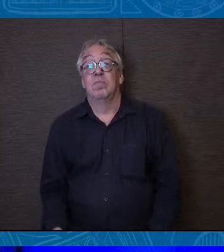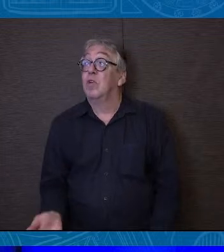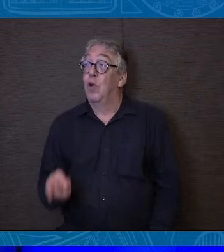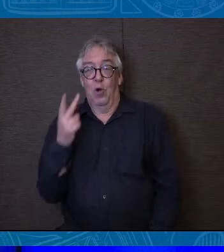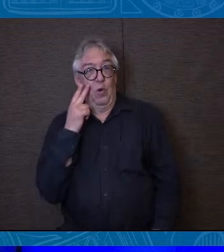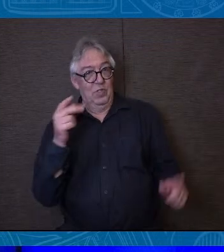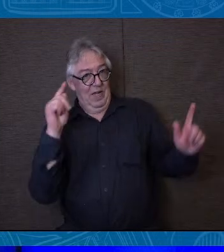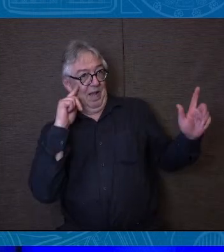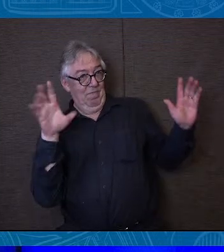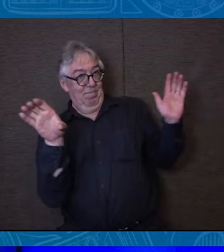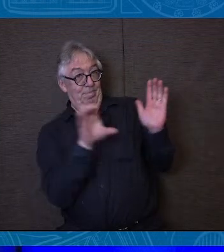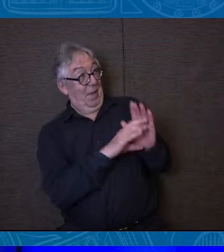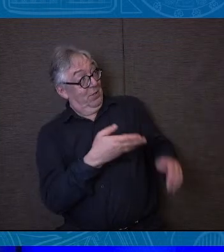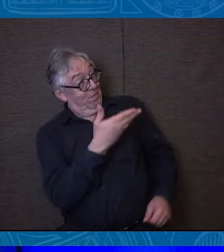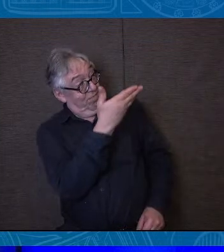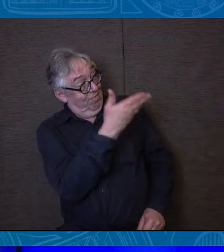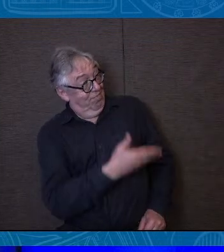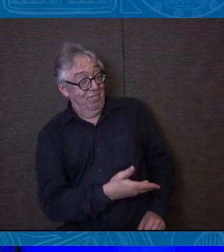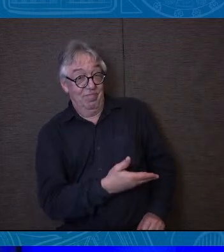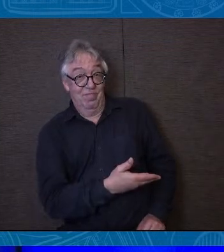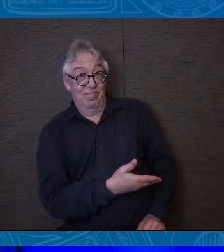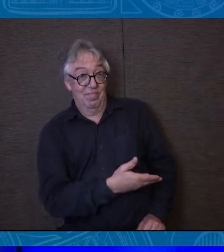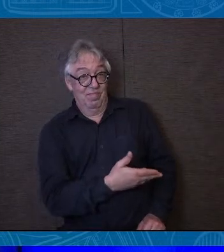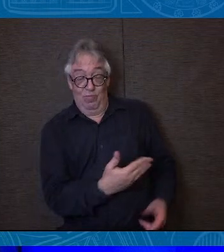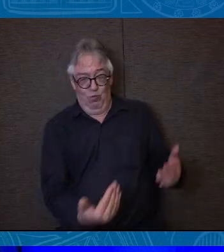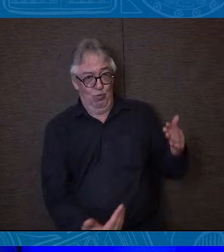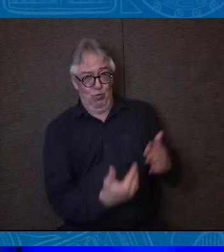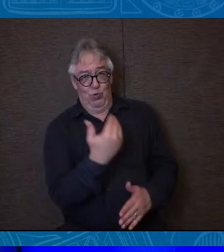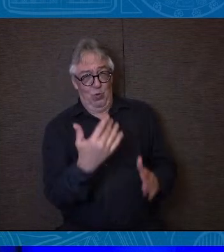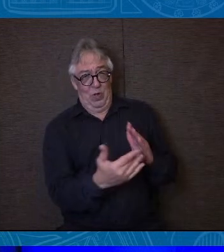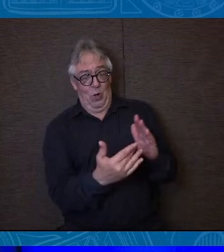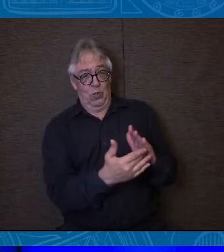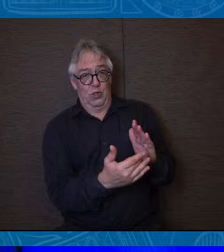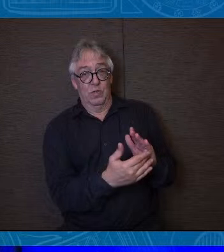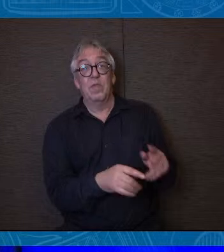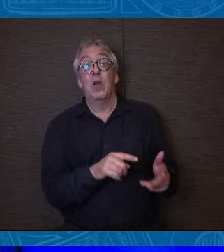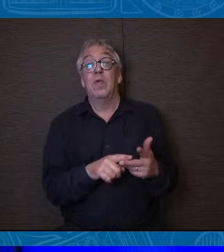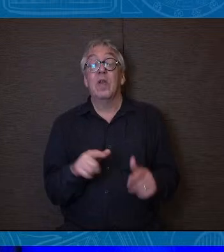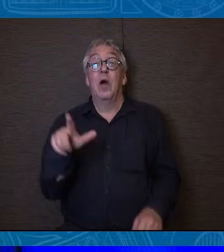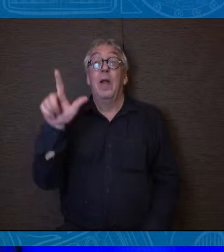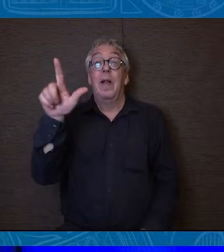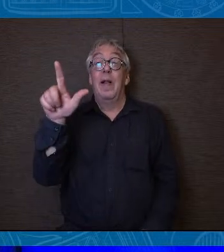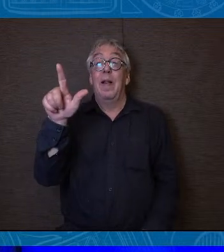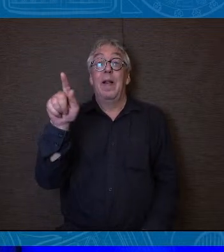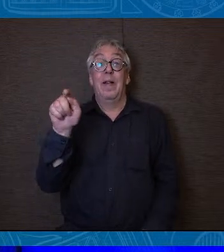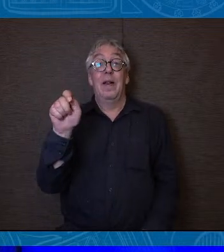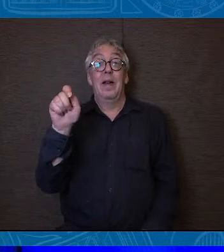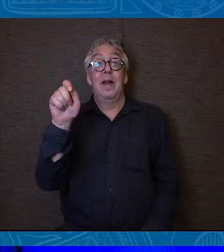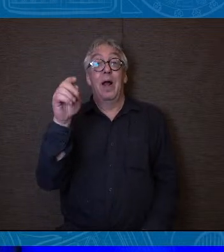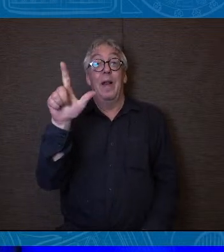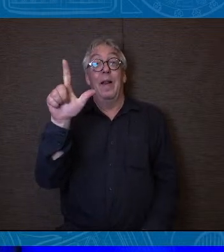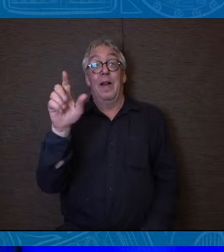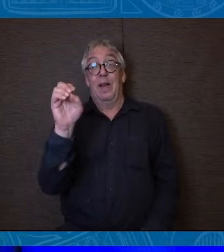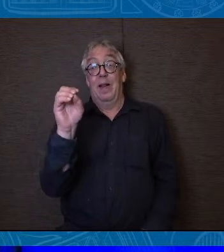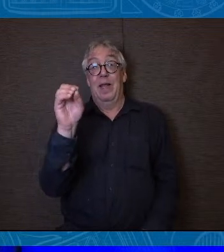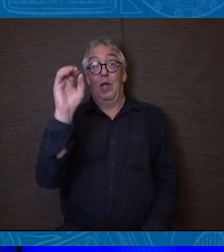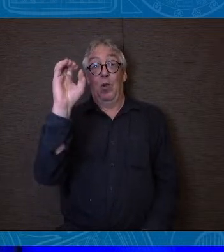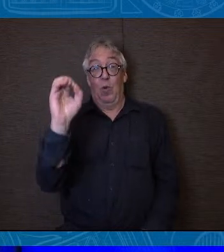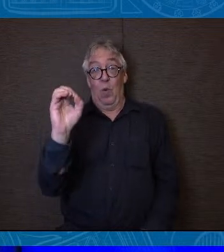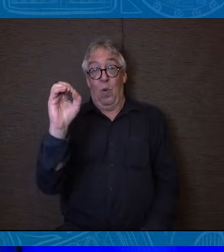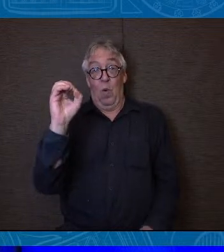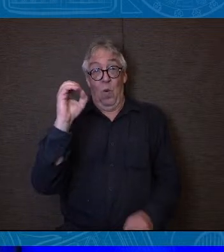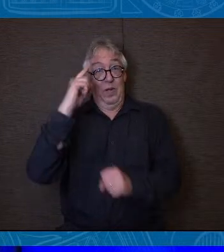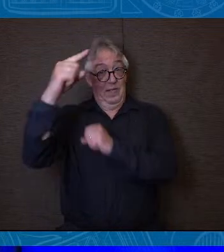lot of development is done. The other is, of course, the LEO satellite constellations that are working. We already